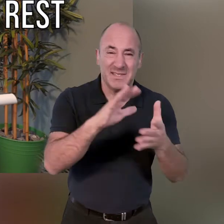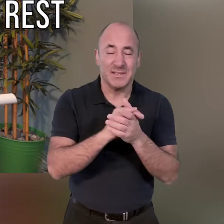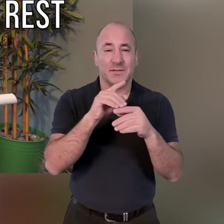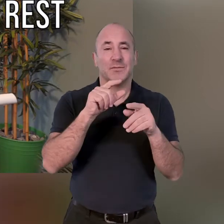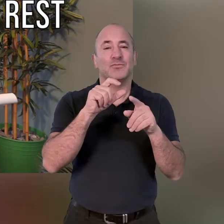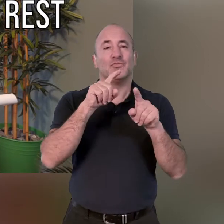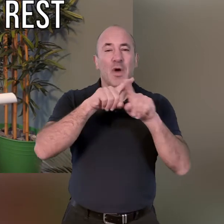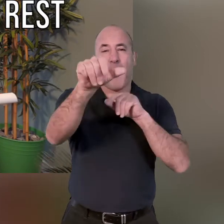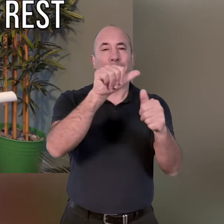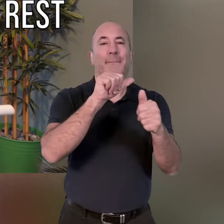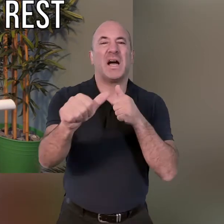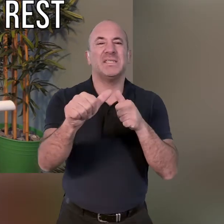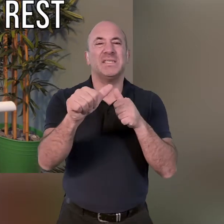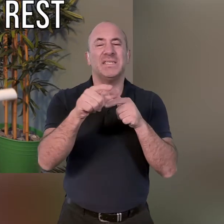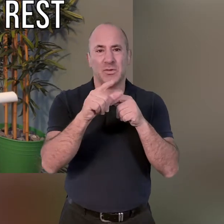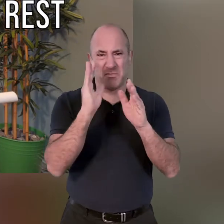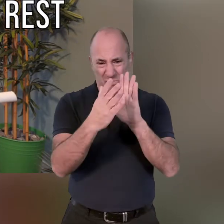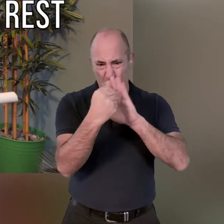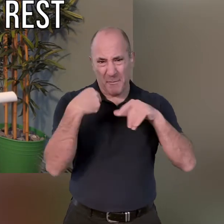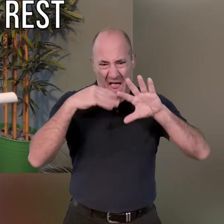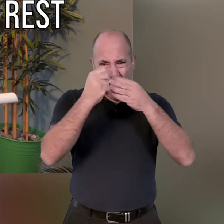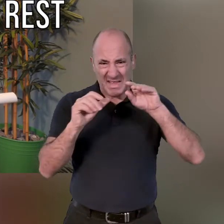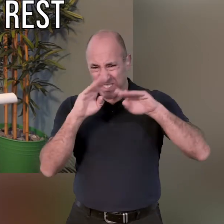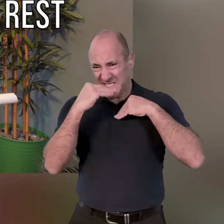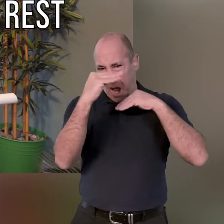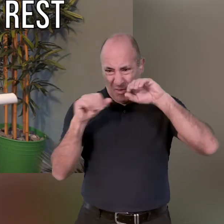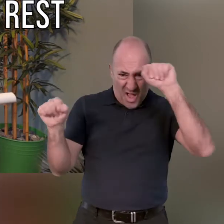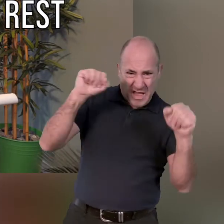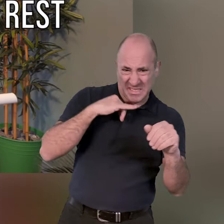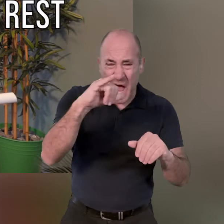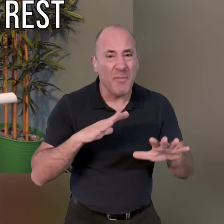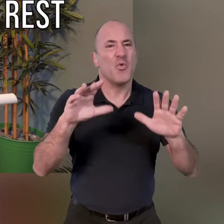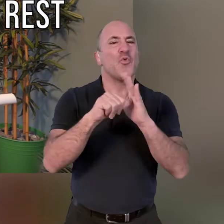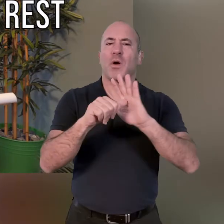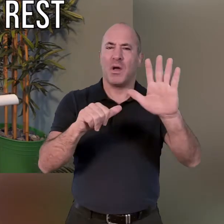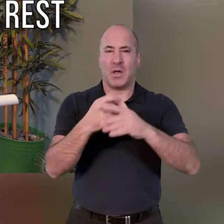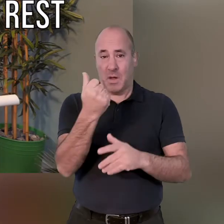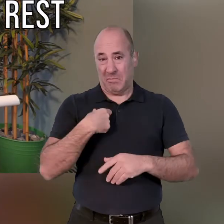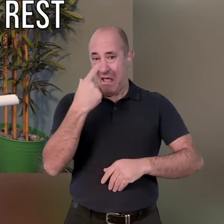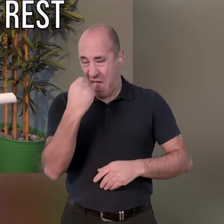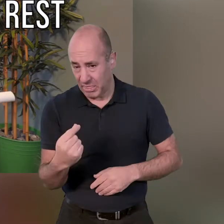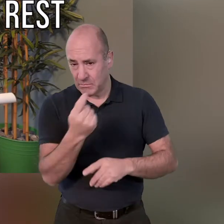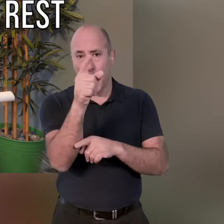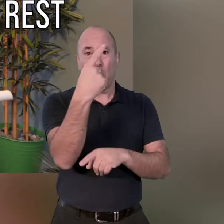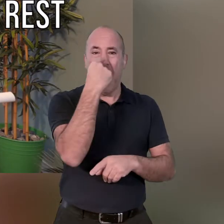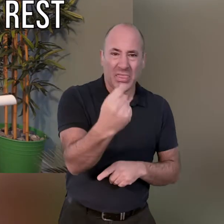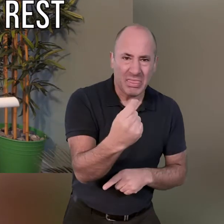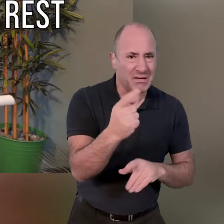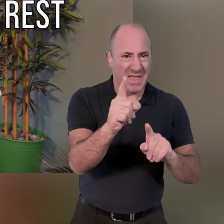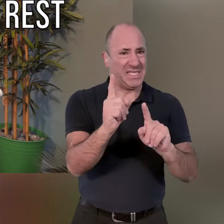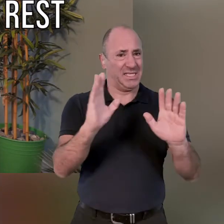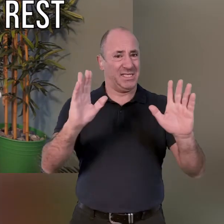saying, do the best you can do, okay? Do not worry about mirroring me. I can do certain things, you can do certain things, and that's